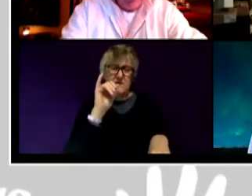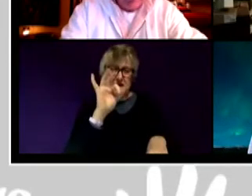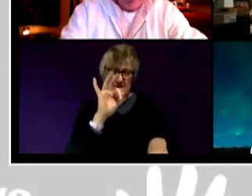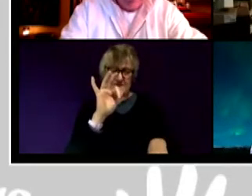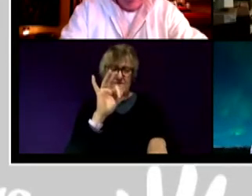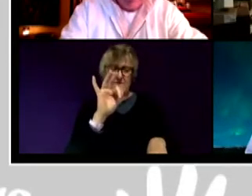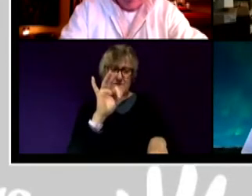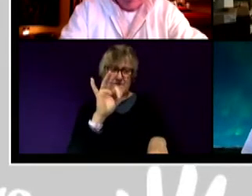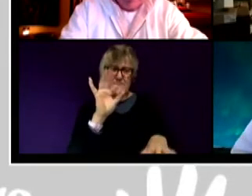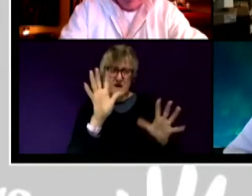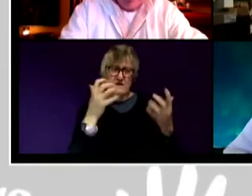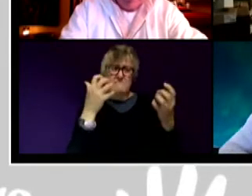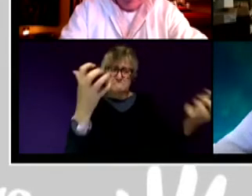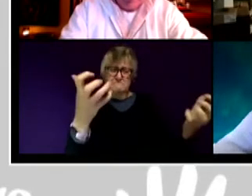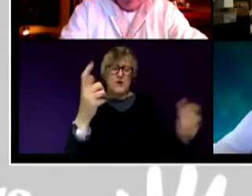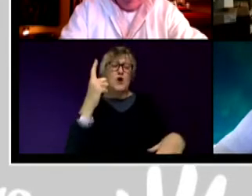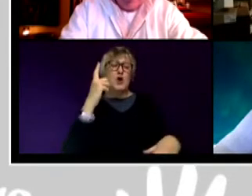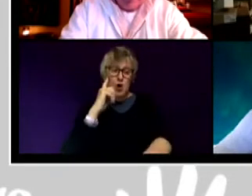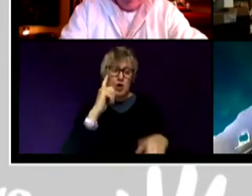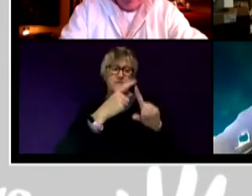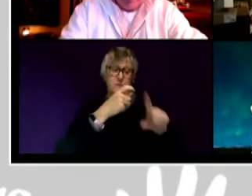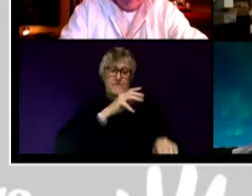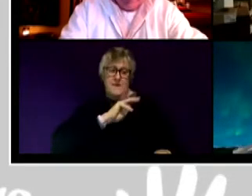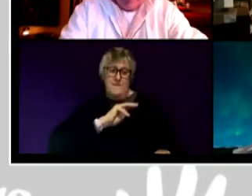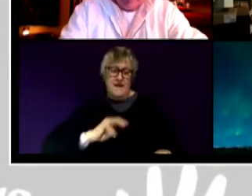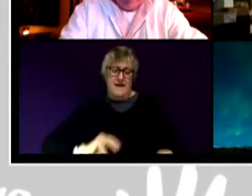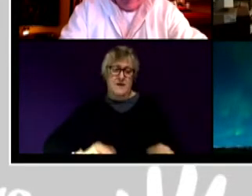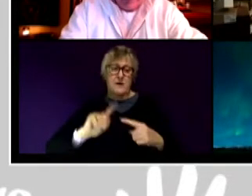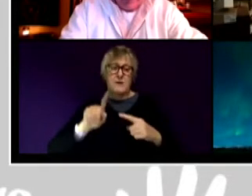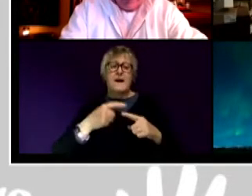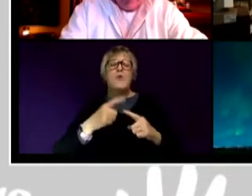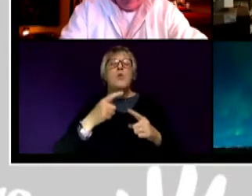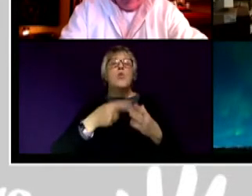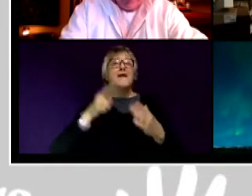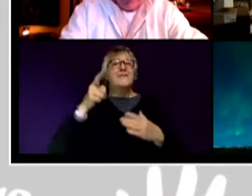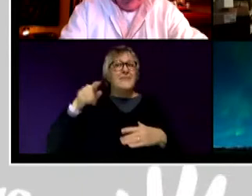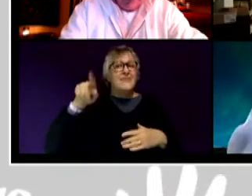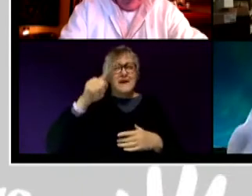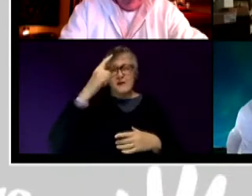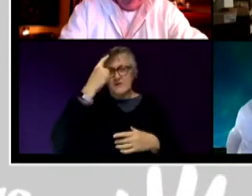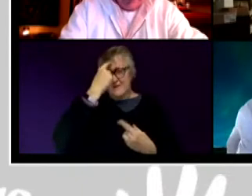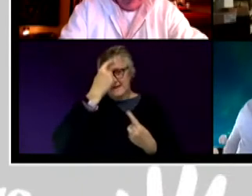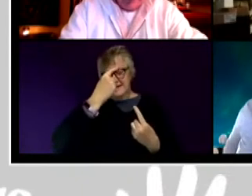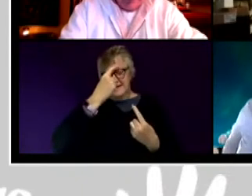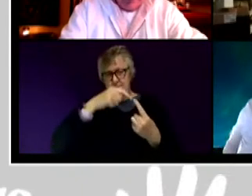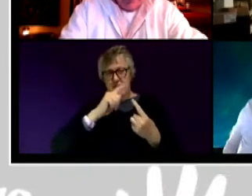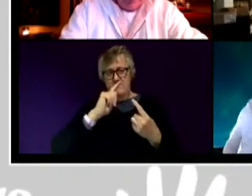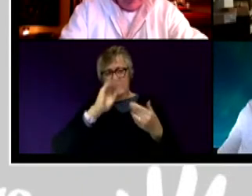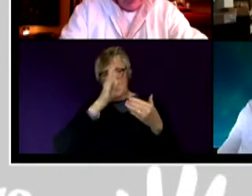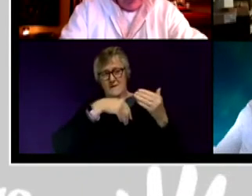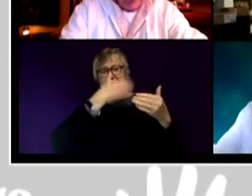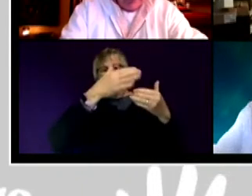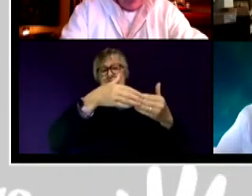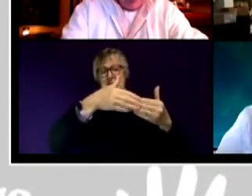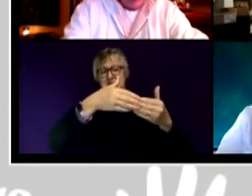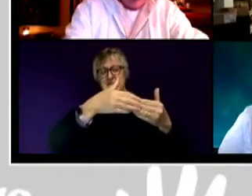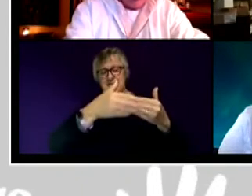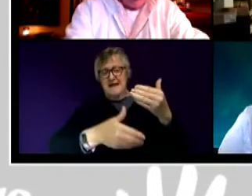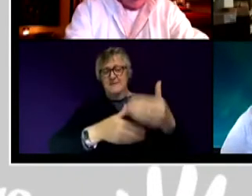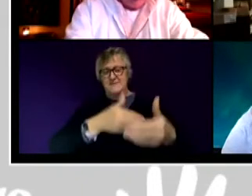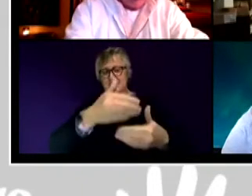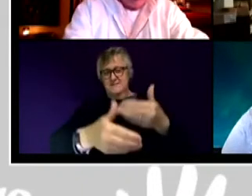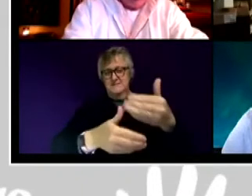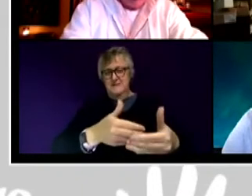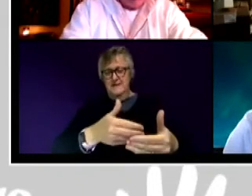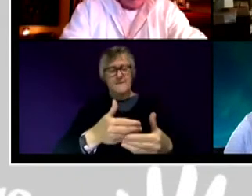meeting about what they're thinking ahead about the next steps on the budget, because we're always looking forward and planning, and I think that would be